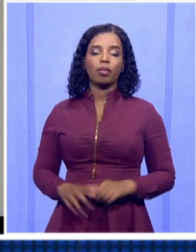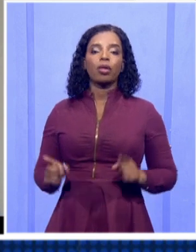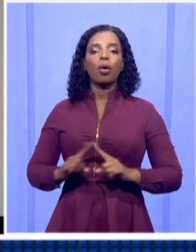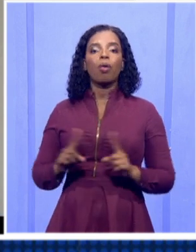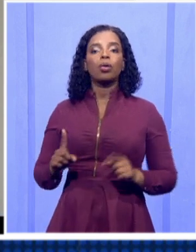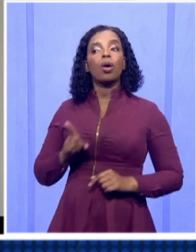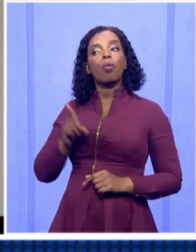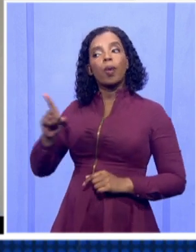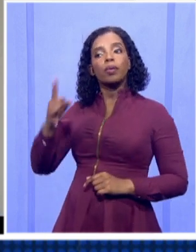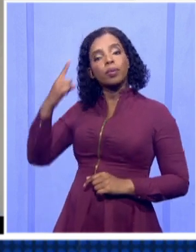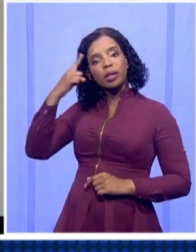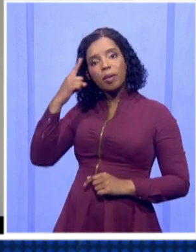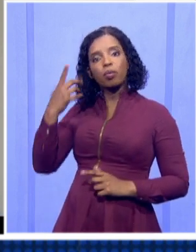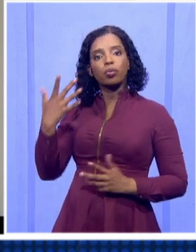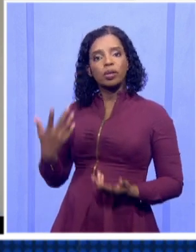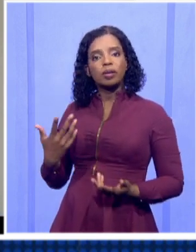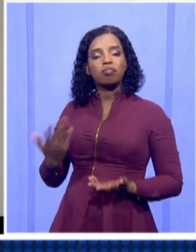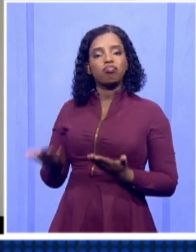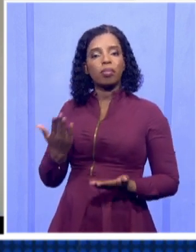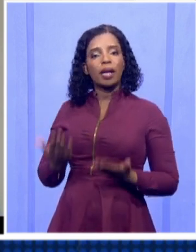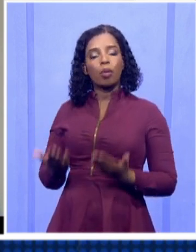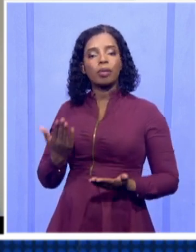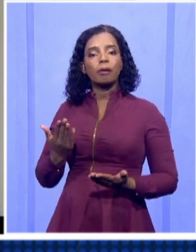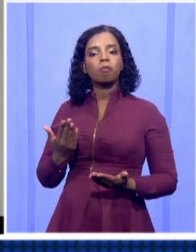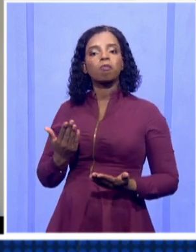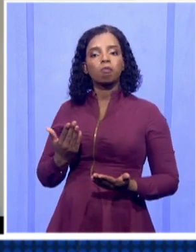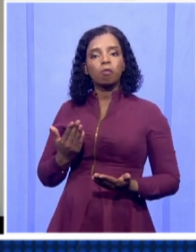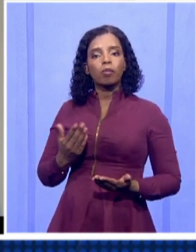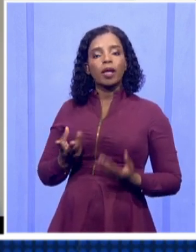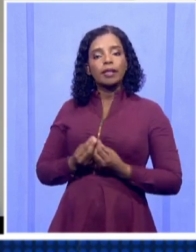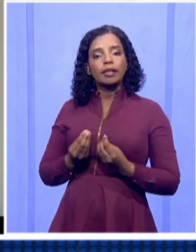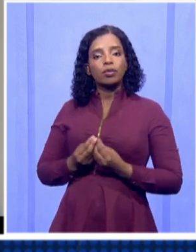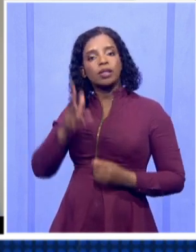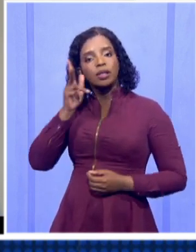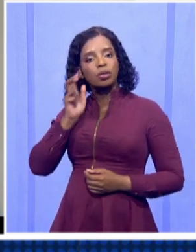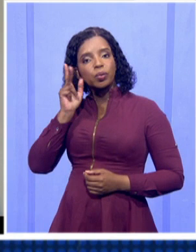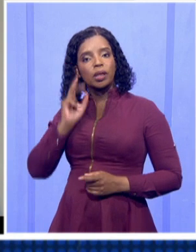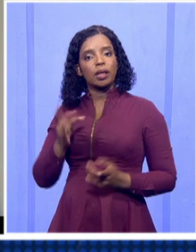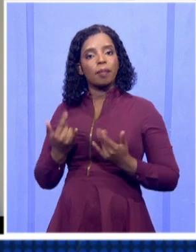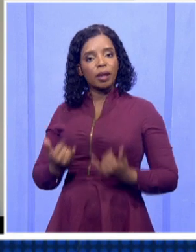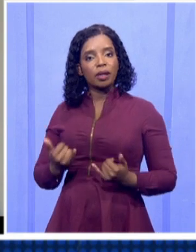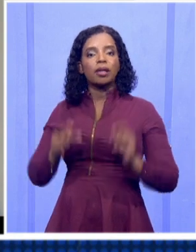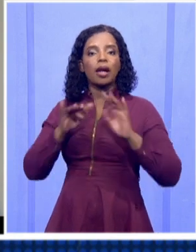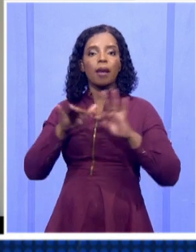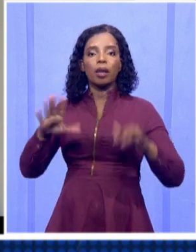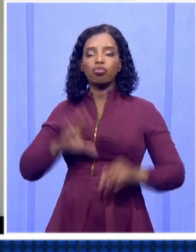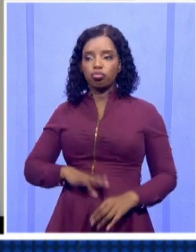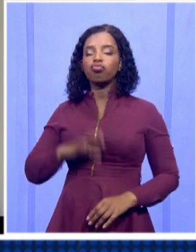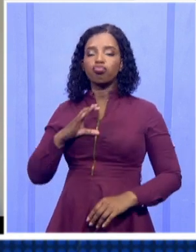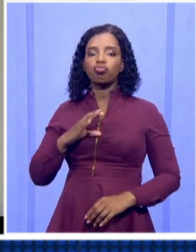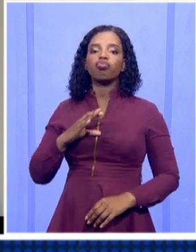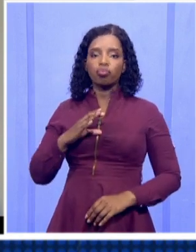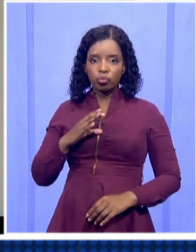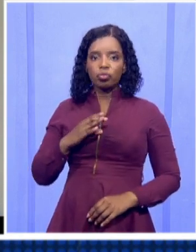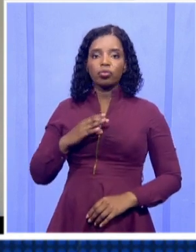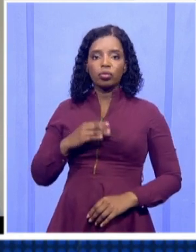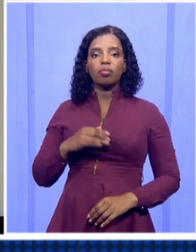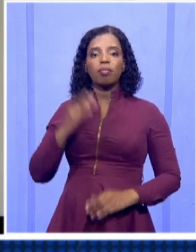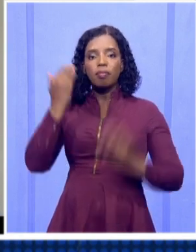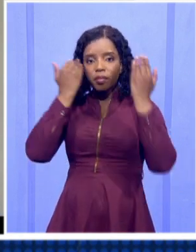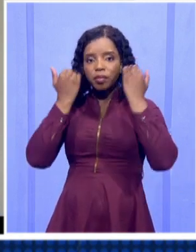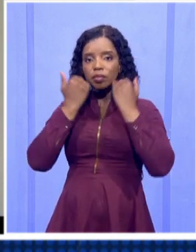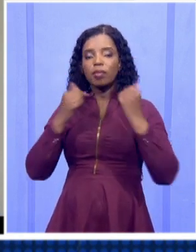you think that it does in one way or another, from what we've heard this morning, restore the confidence of South Africans in the South African